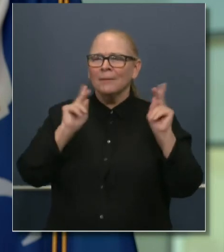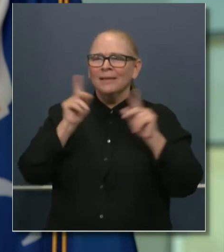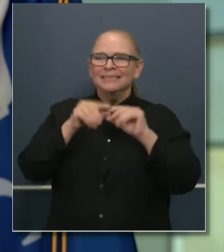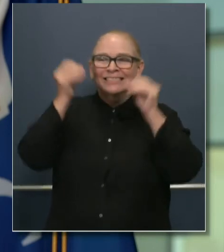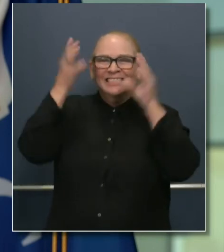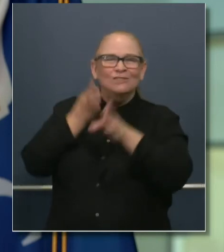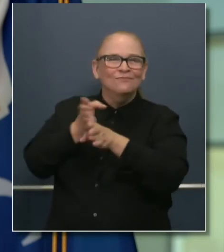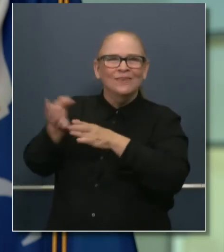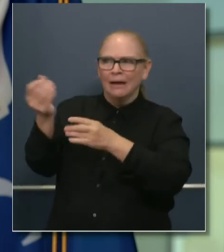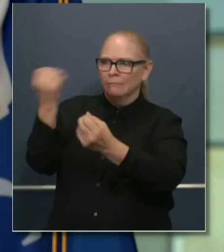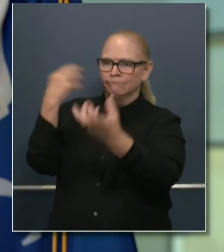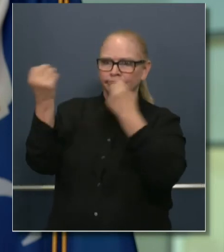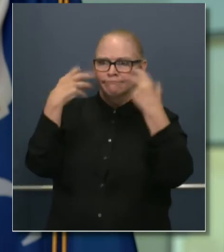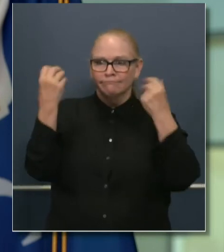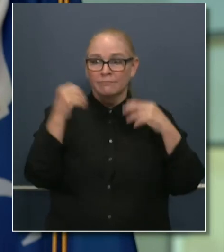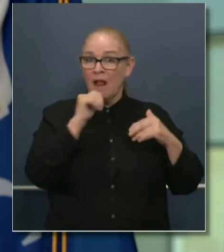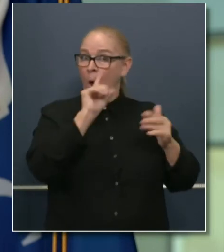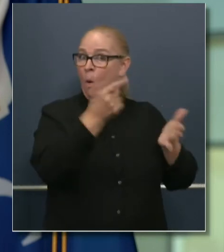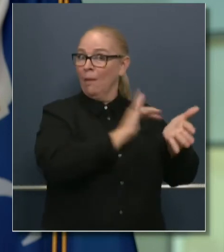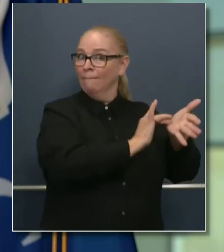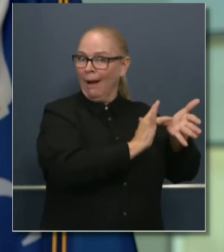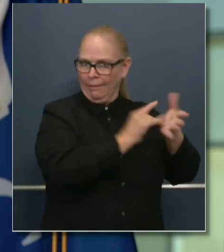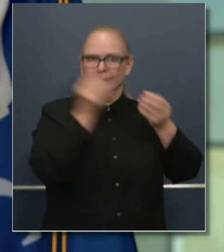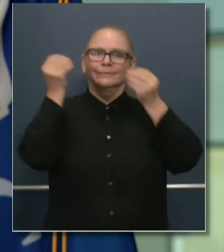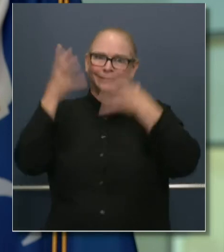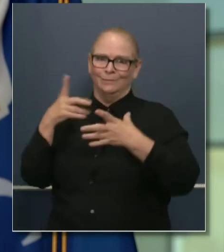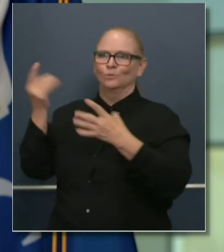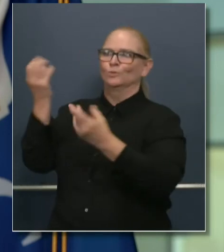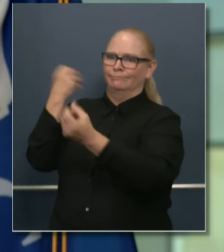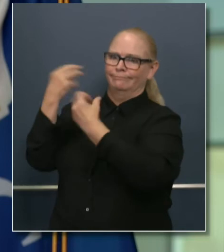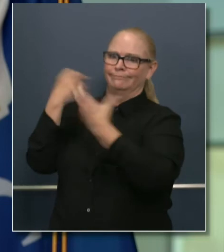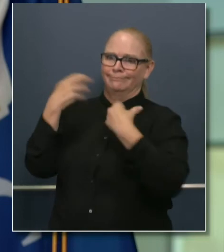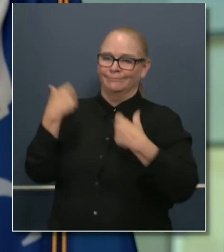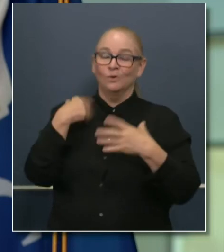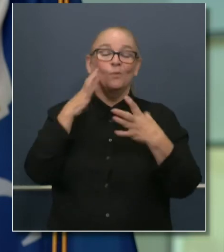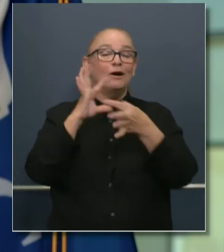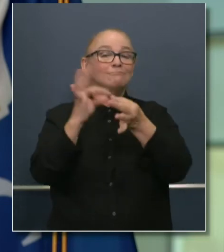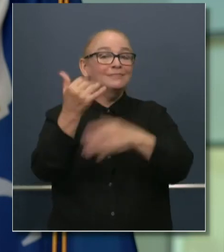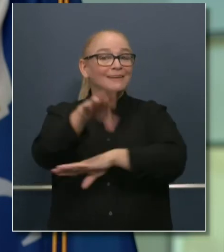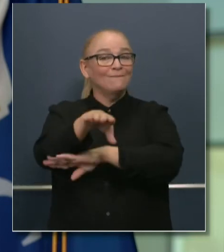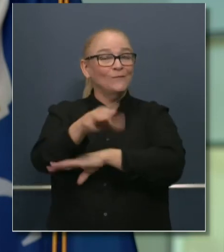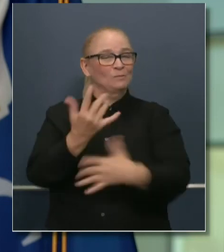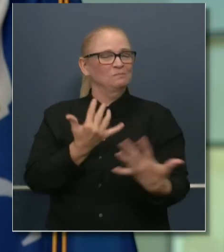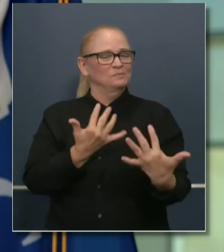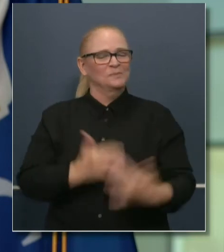our health field as well. So this afternoon. Jim Roop, Westwood One News.